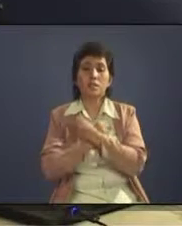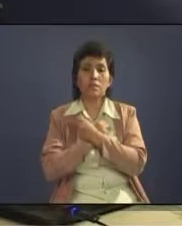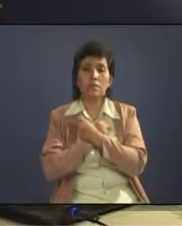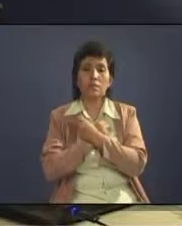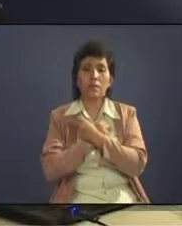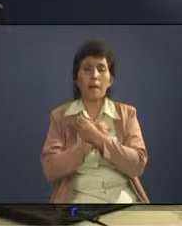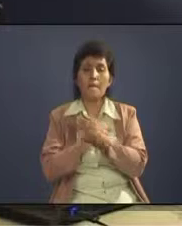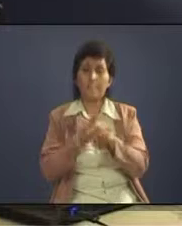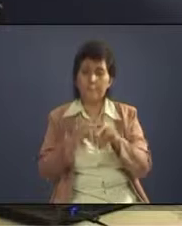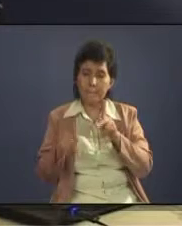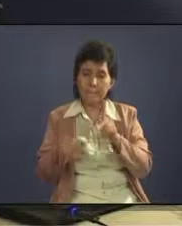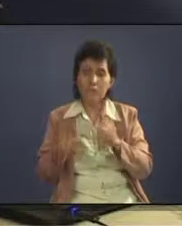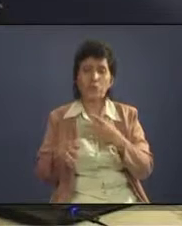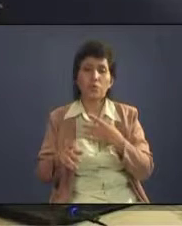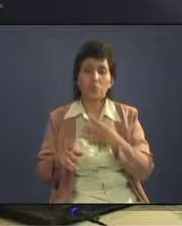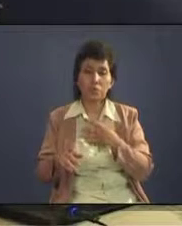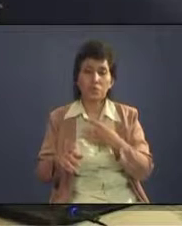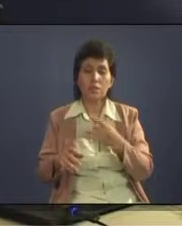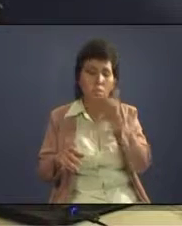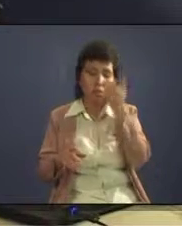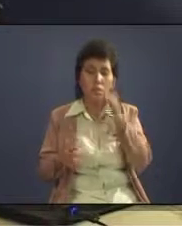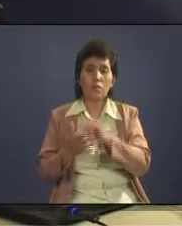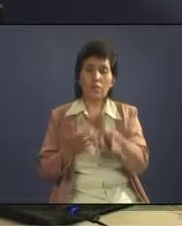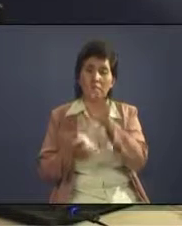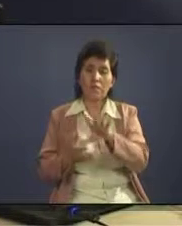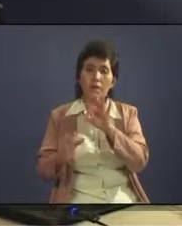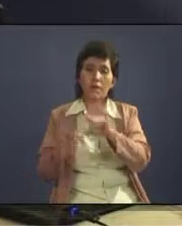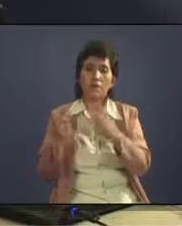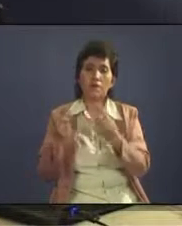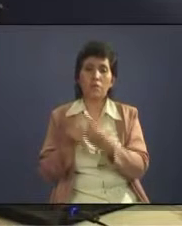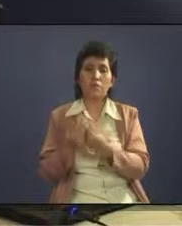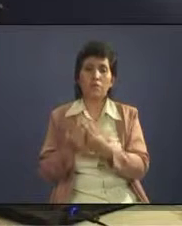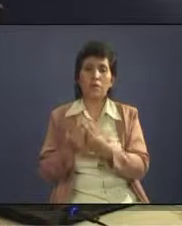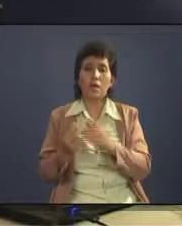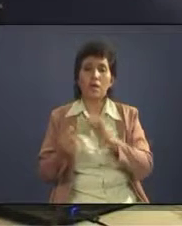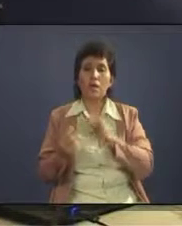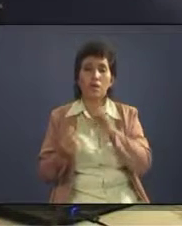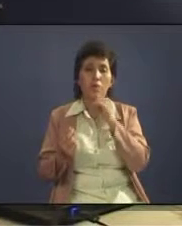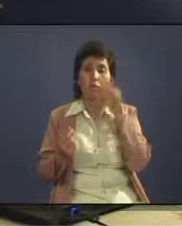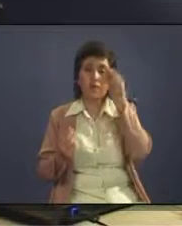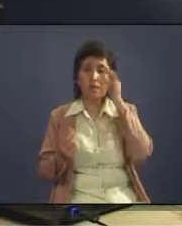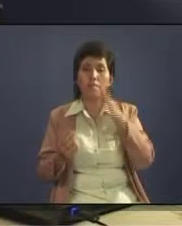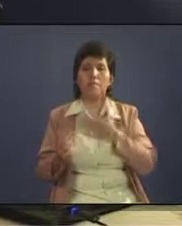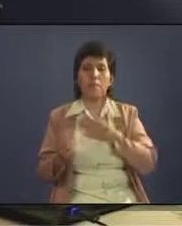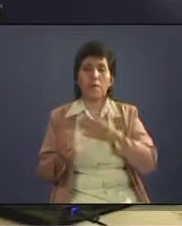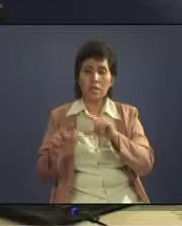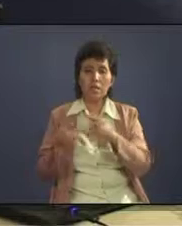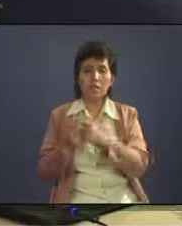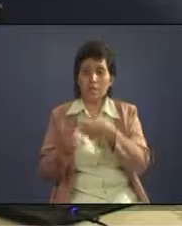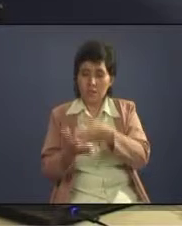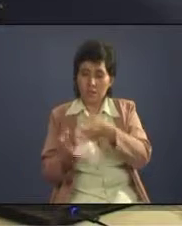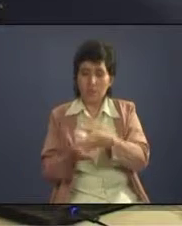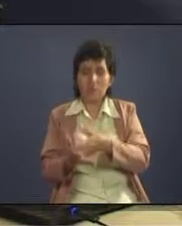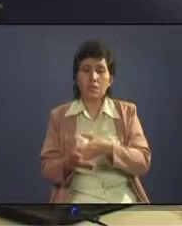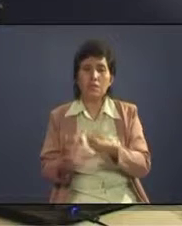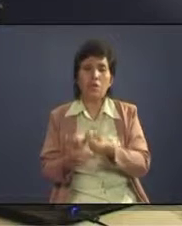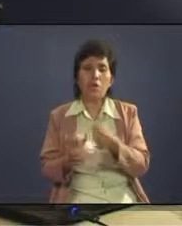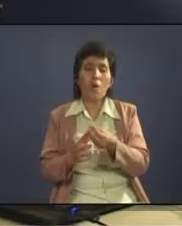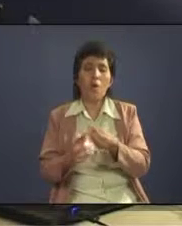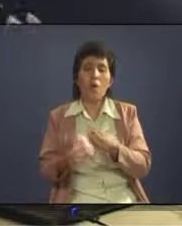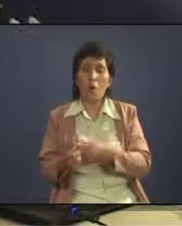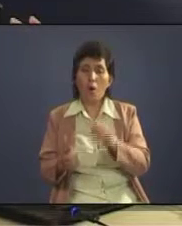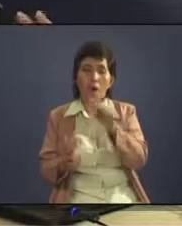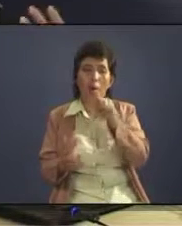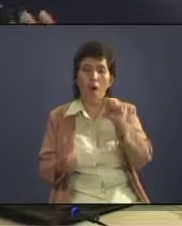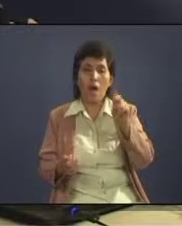search to be loved. That's why they find groups, okay? I don't care if my groups is Along. I don't care if my groups is a gangster group. As long as